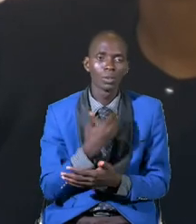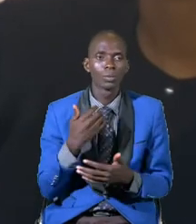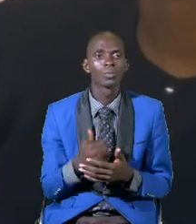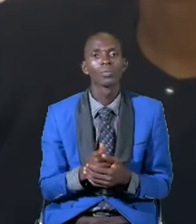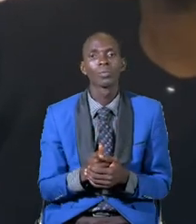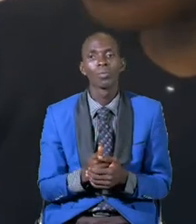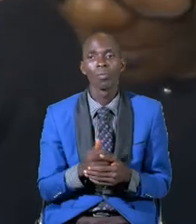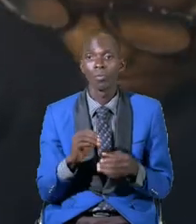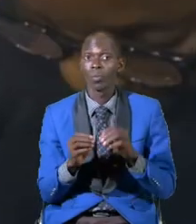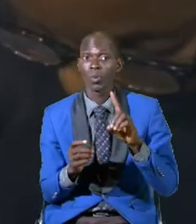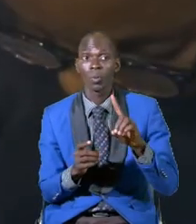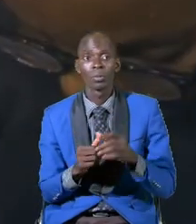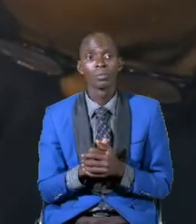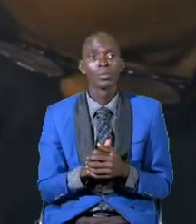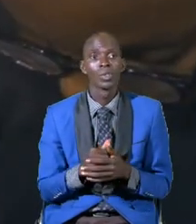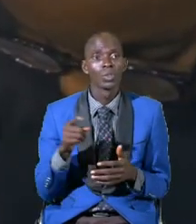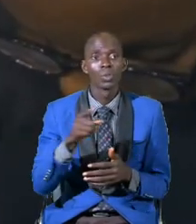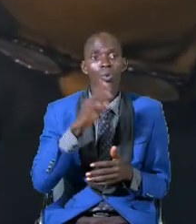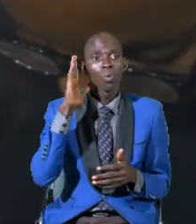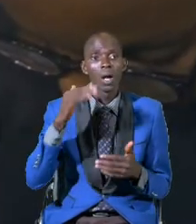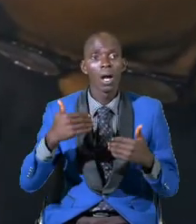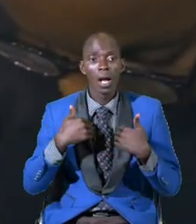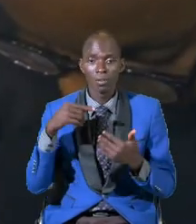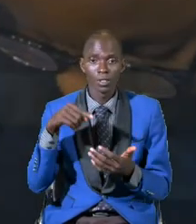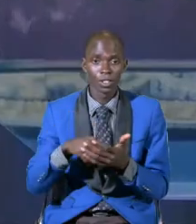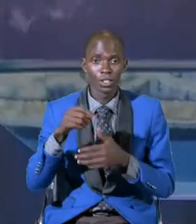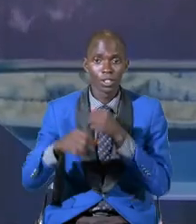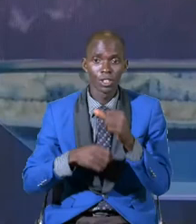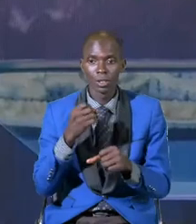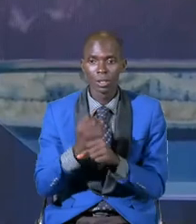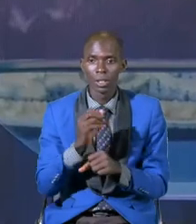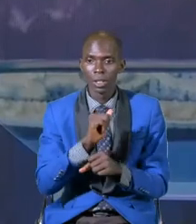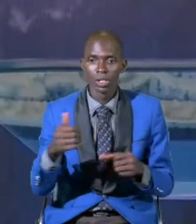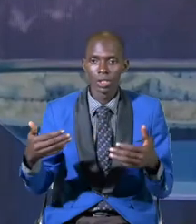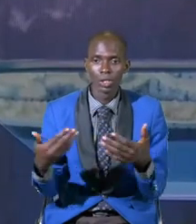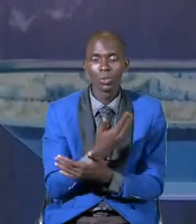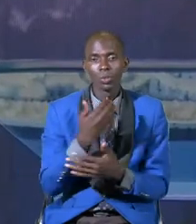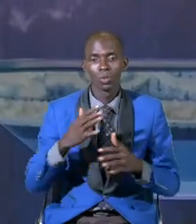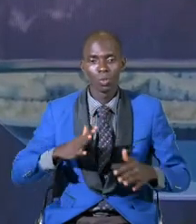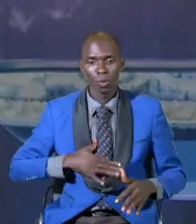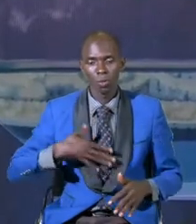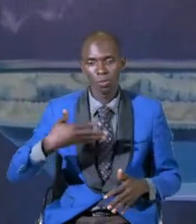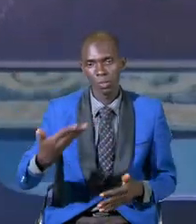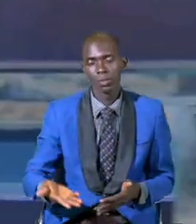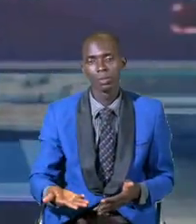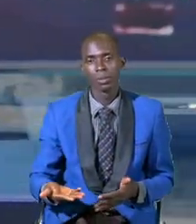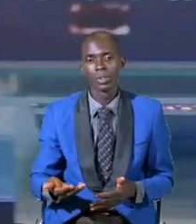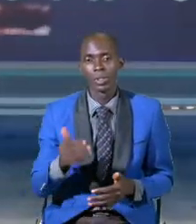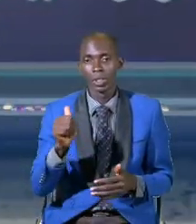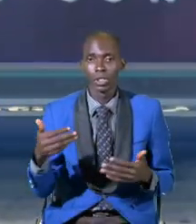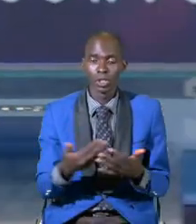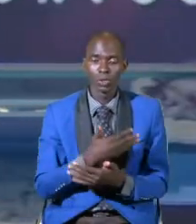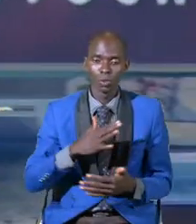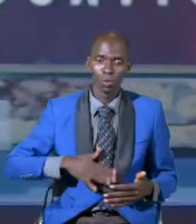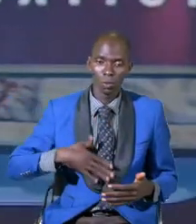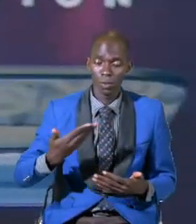Number one, you'll have this year a new confession. A new confession. If you will confess with